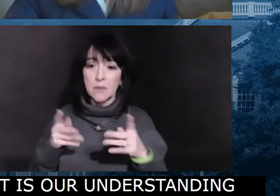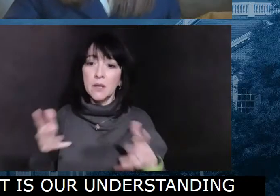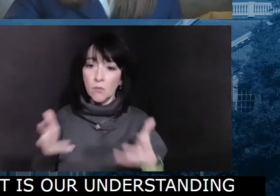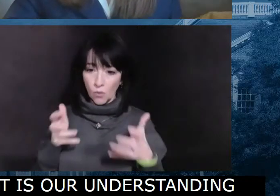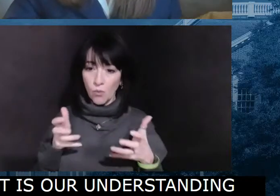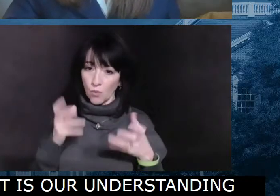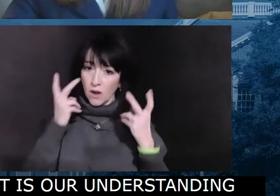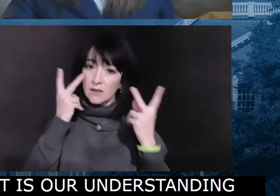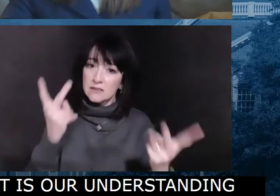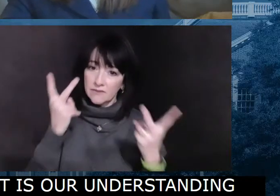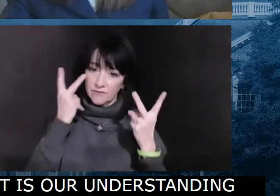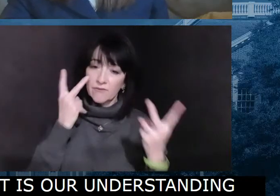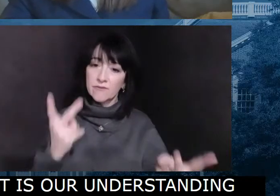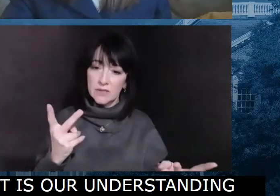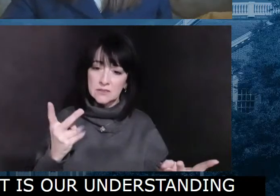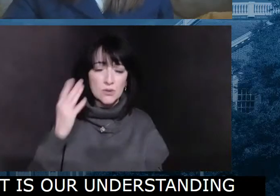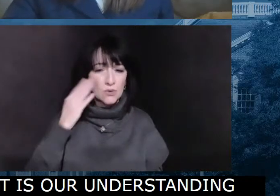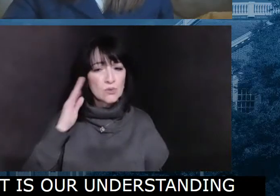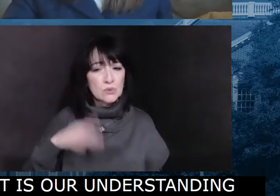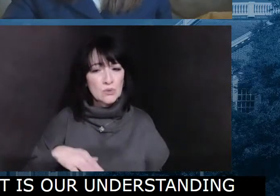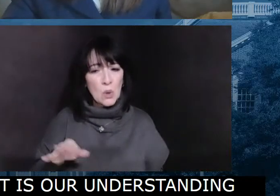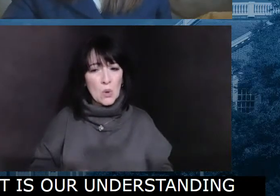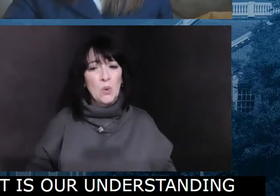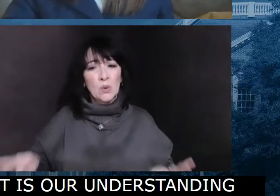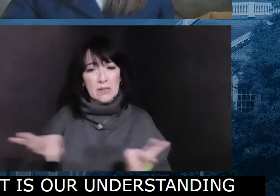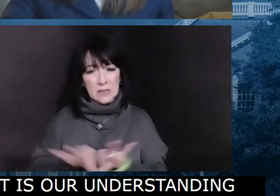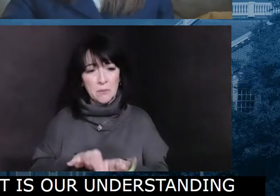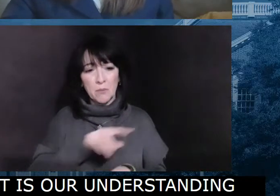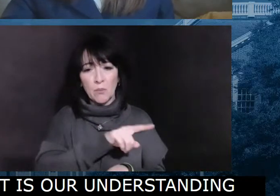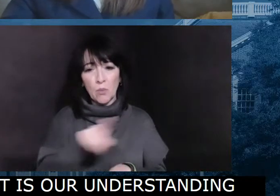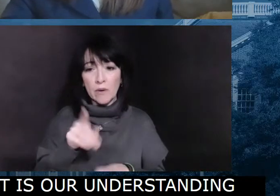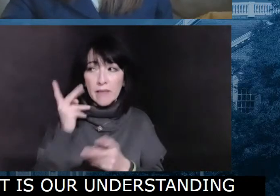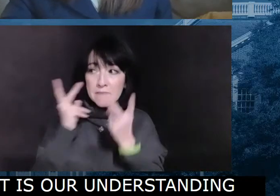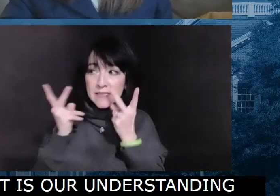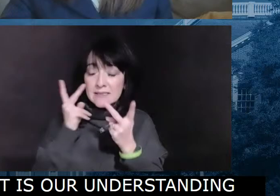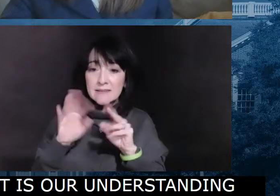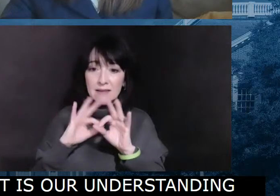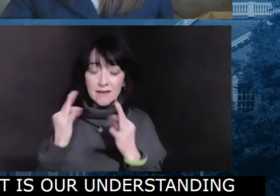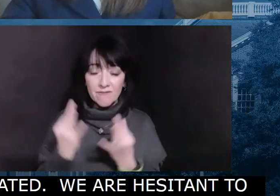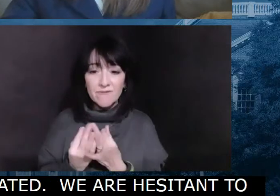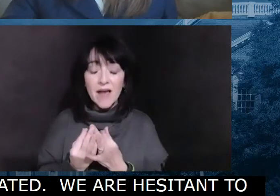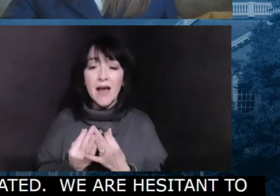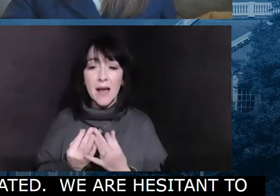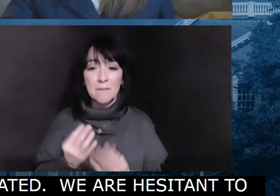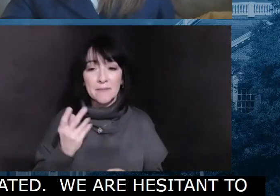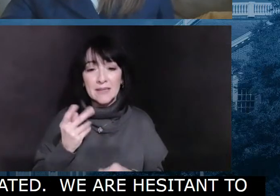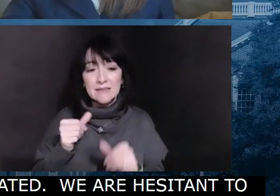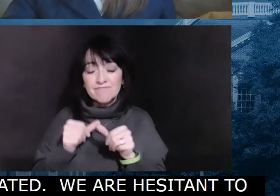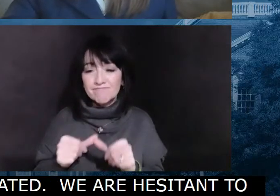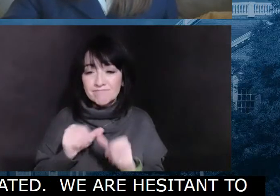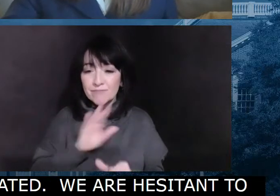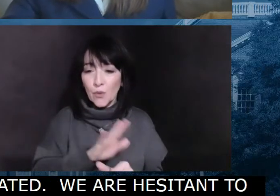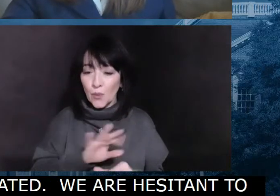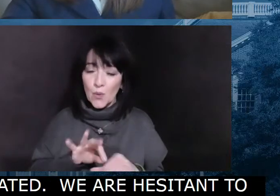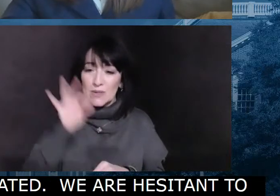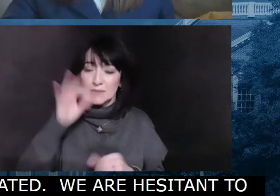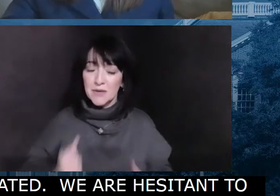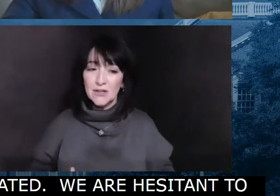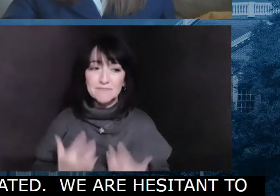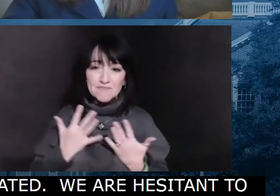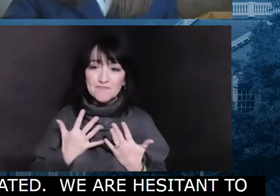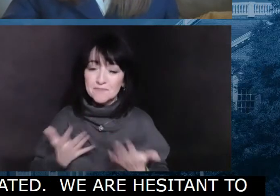families to be able to have visitation. We are, as we see a decrease